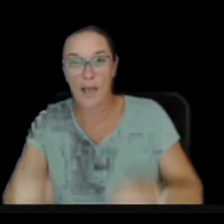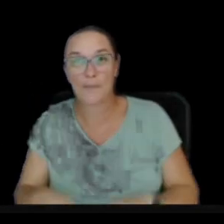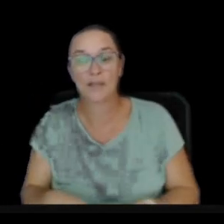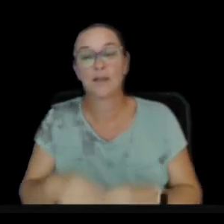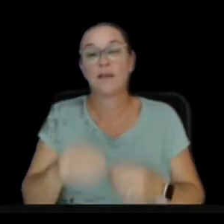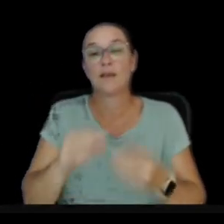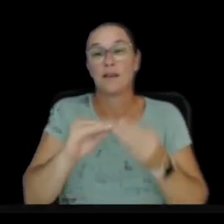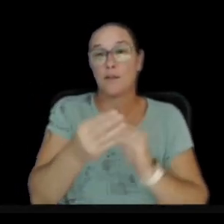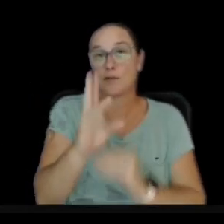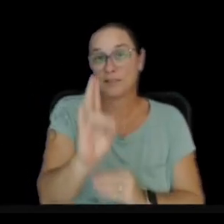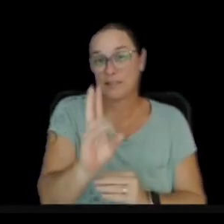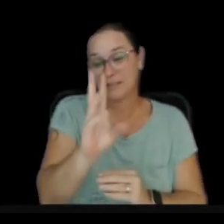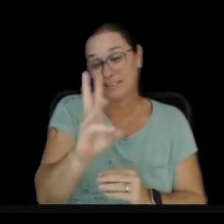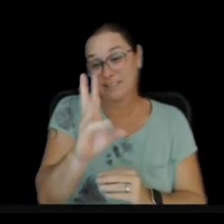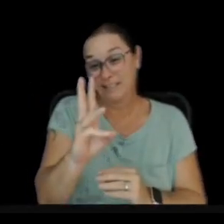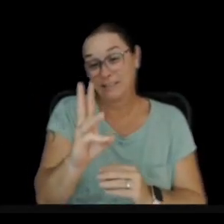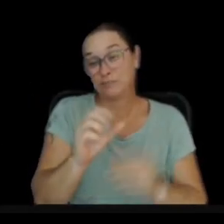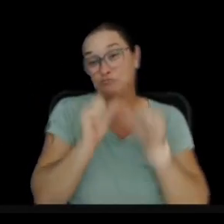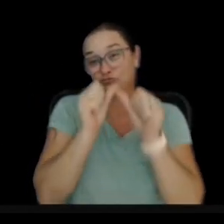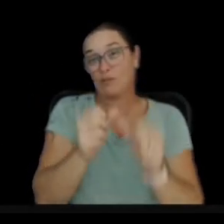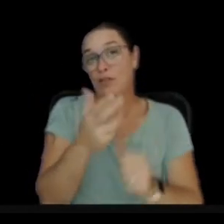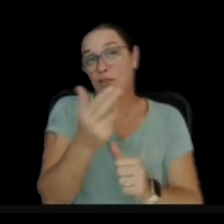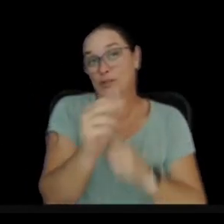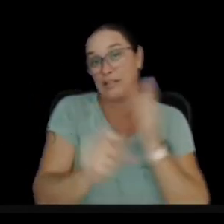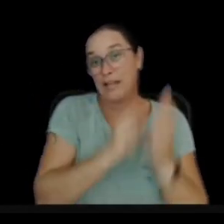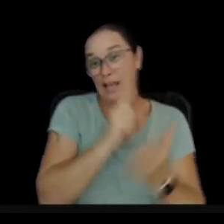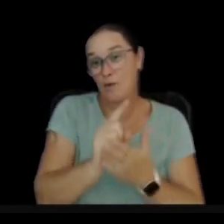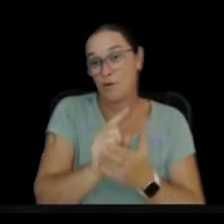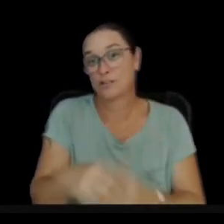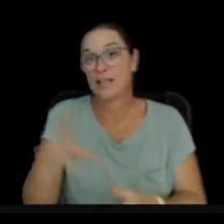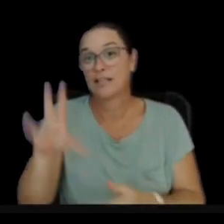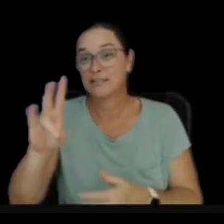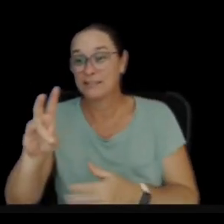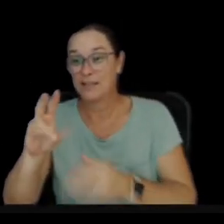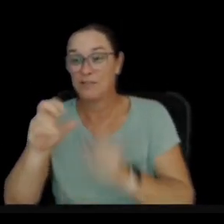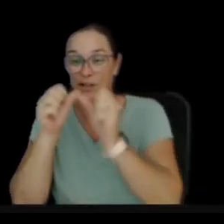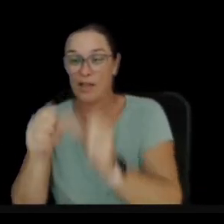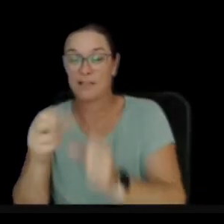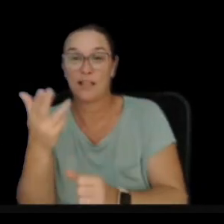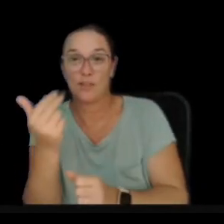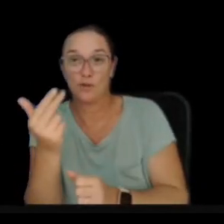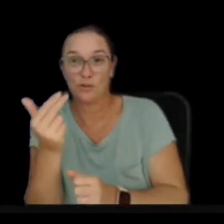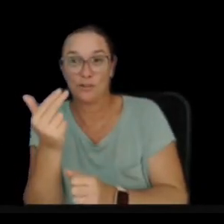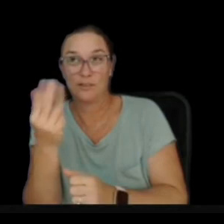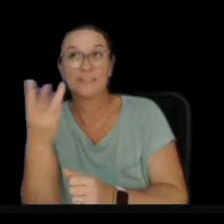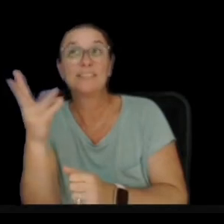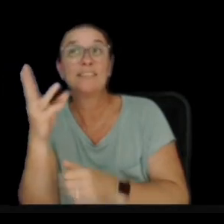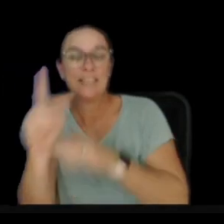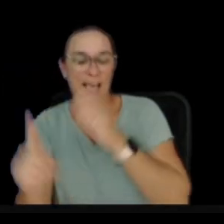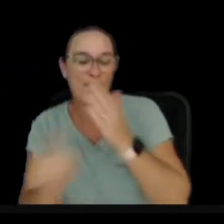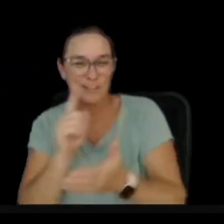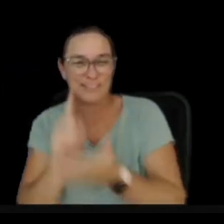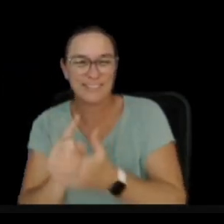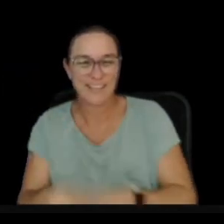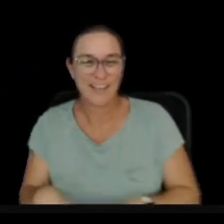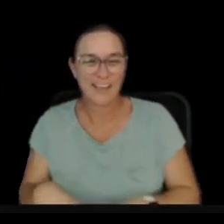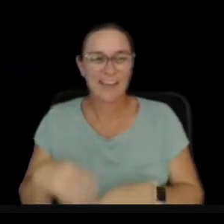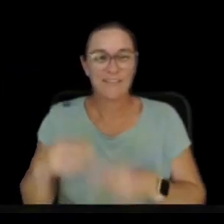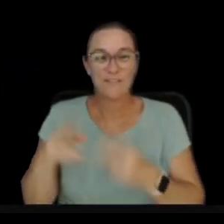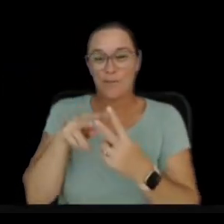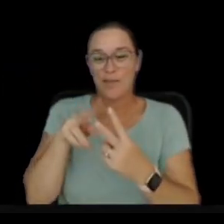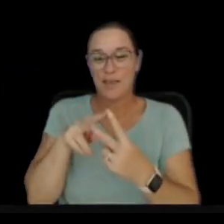lasted about 13 hours, and episode 7 about 16 hours. And the first of those pairs, the 6th, went